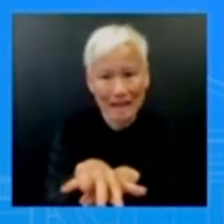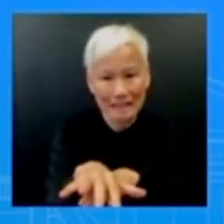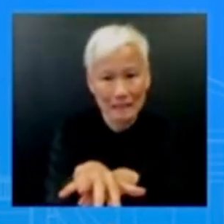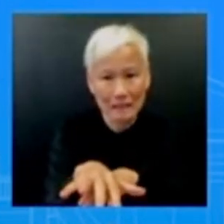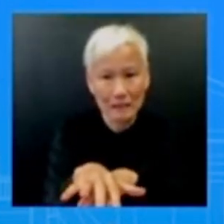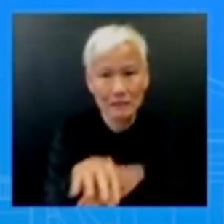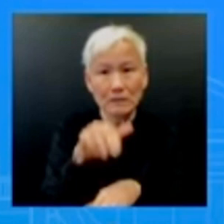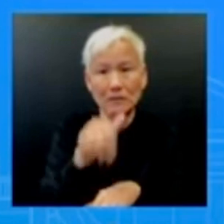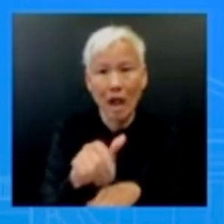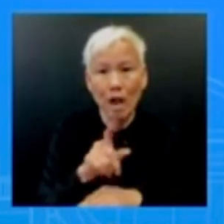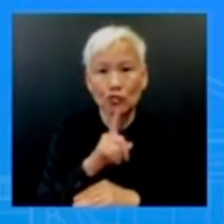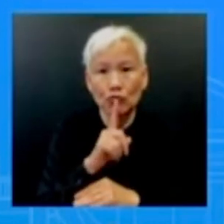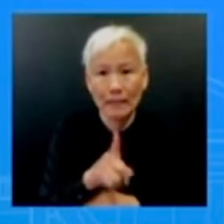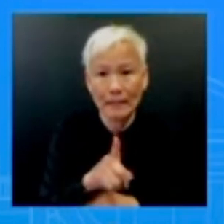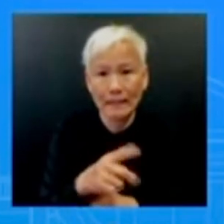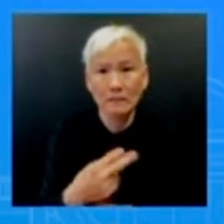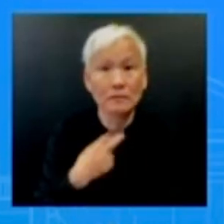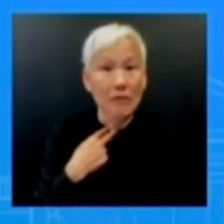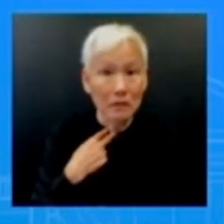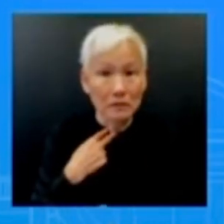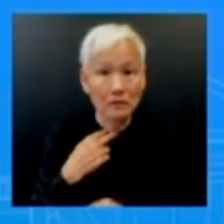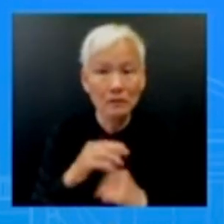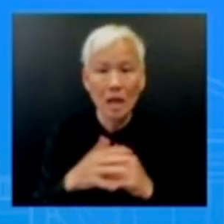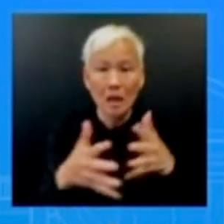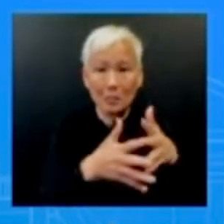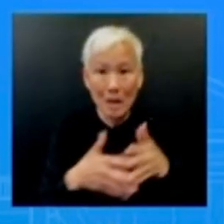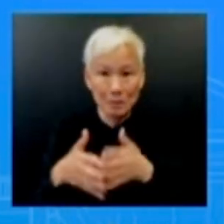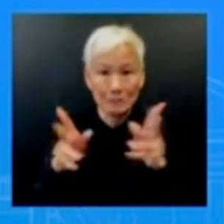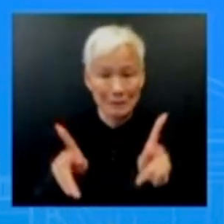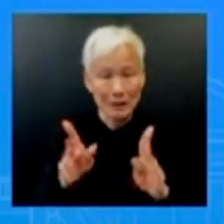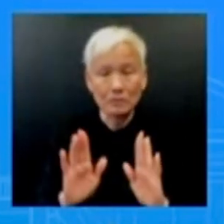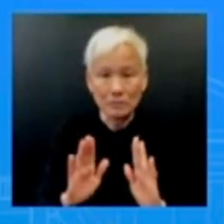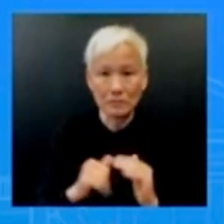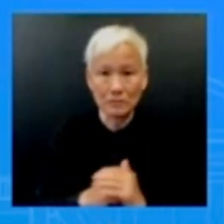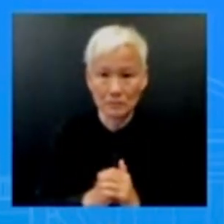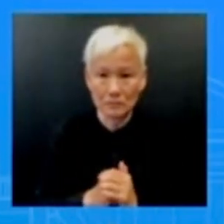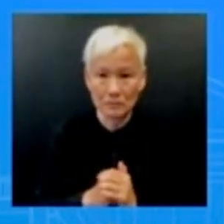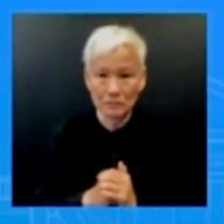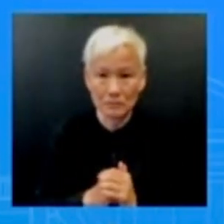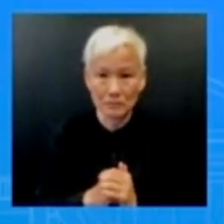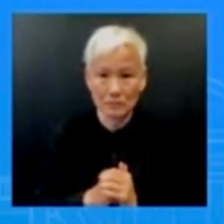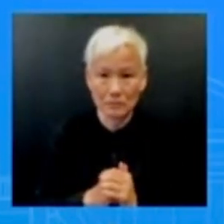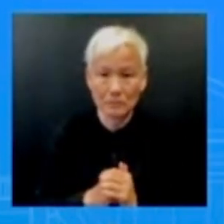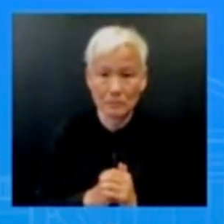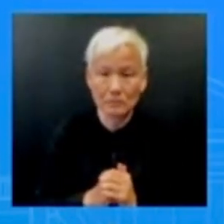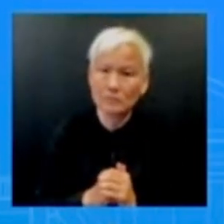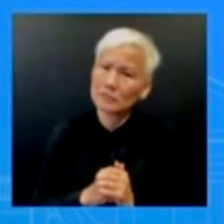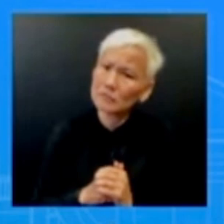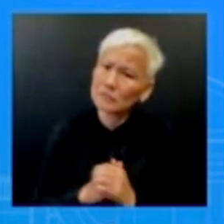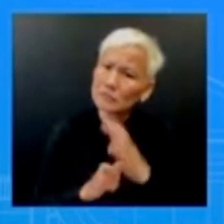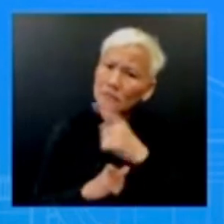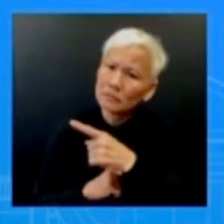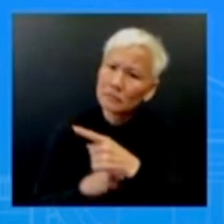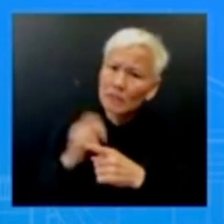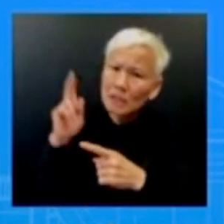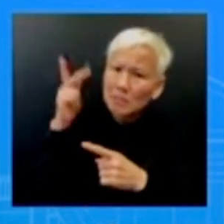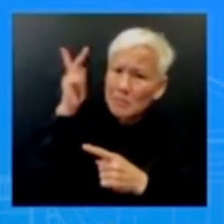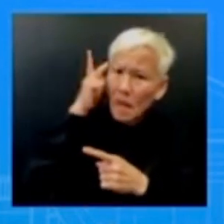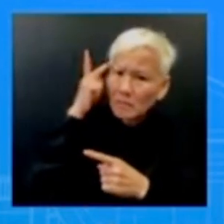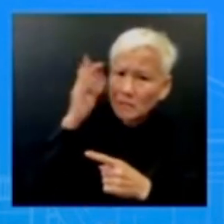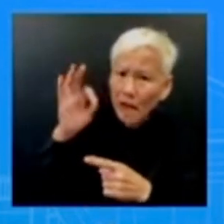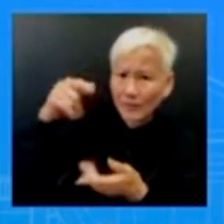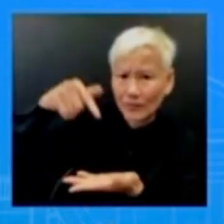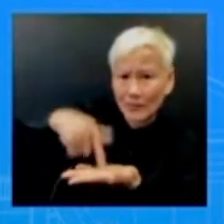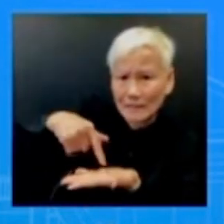or the American people. Is the president worried, or is the White House worried about the politics of this in terms of banks